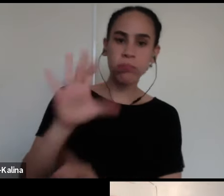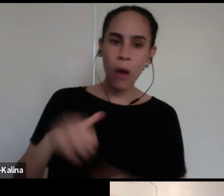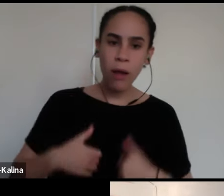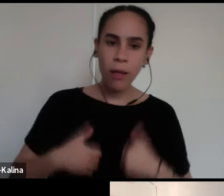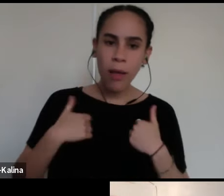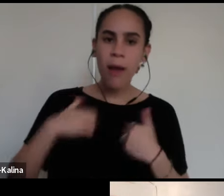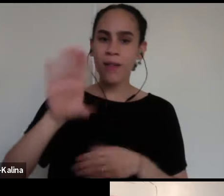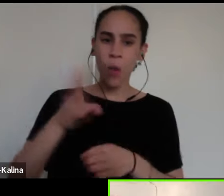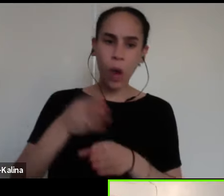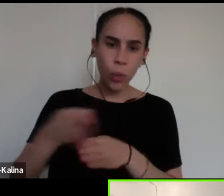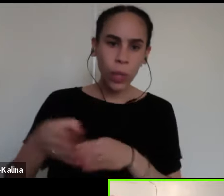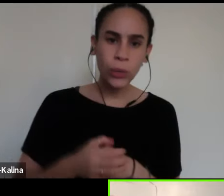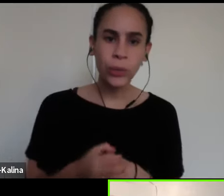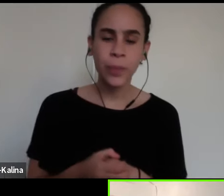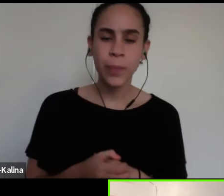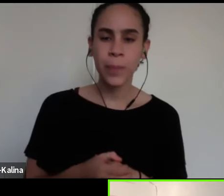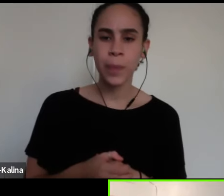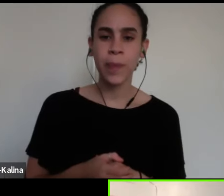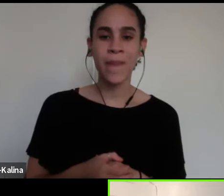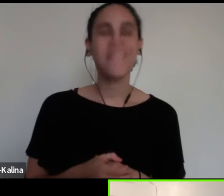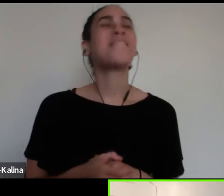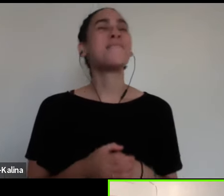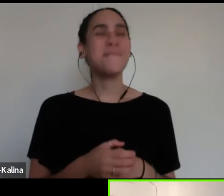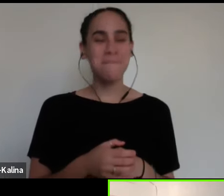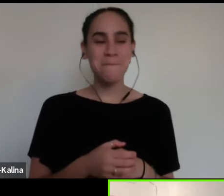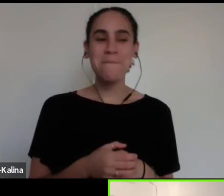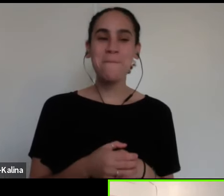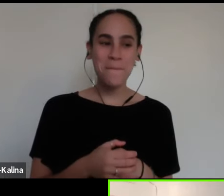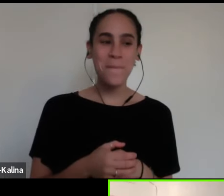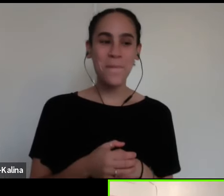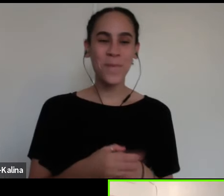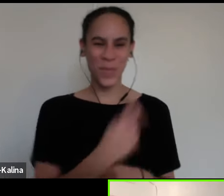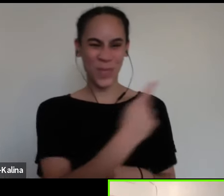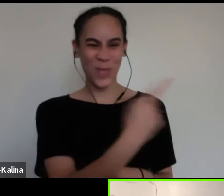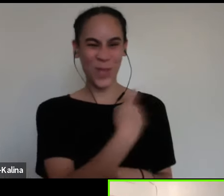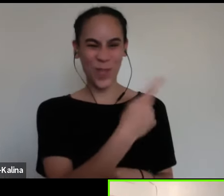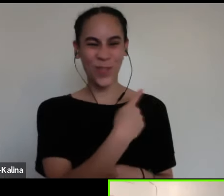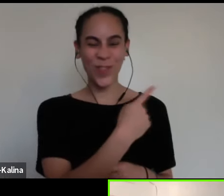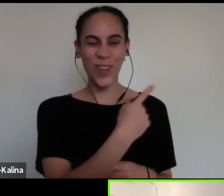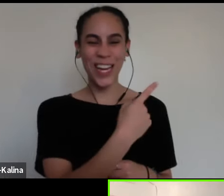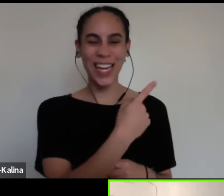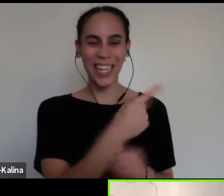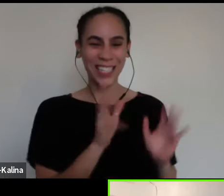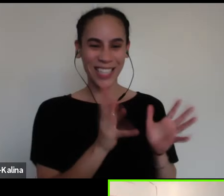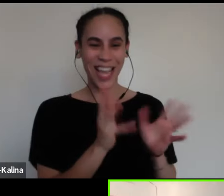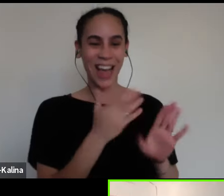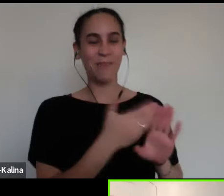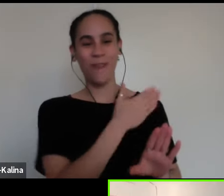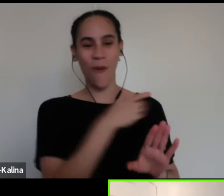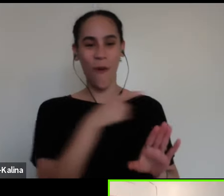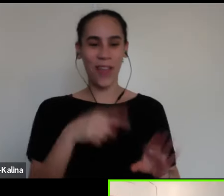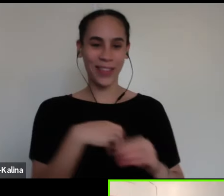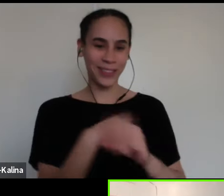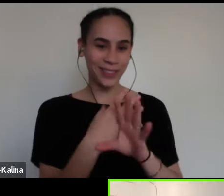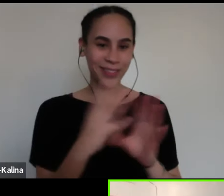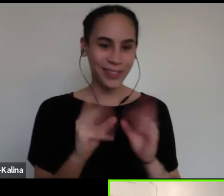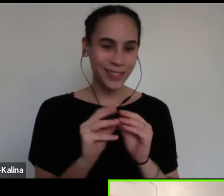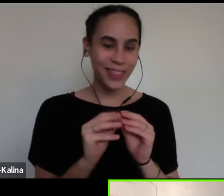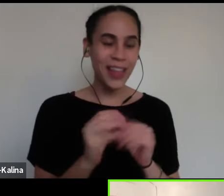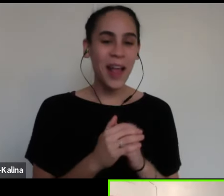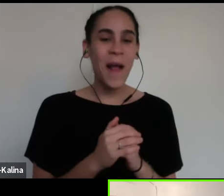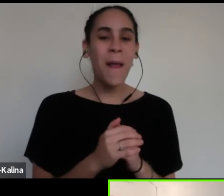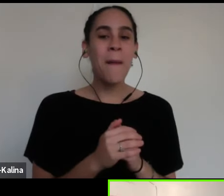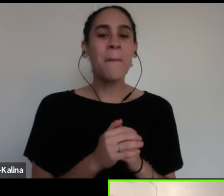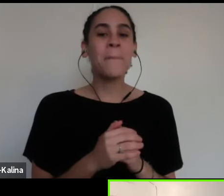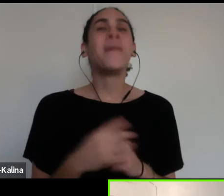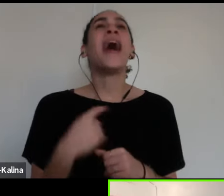career? It's actually, you and I talked about this ahead of this call so that we can kind of get on the same page. And I thought